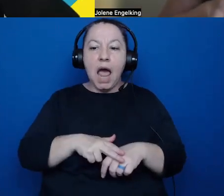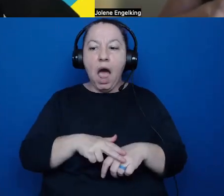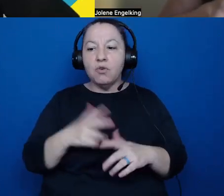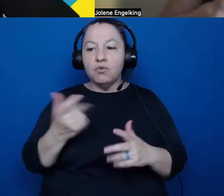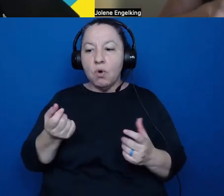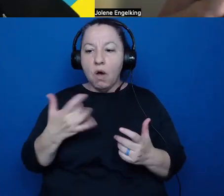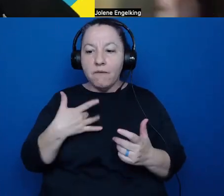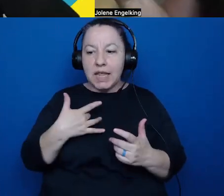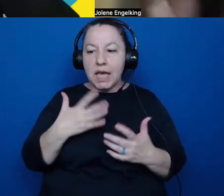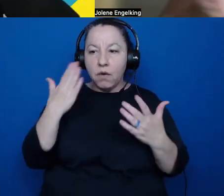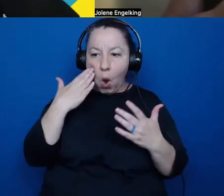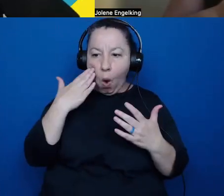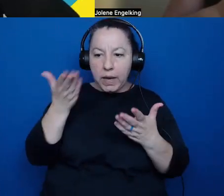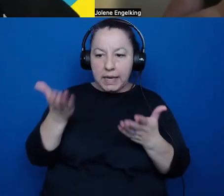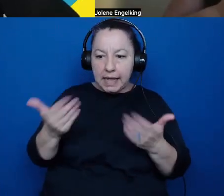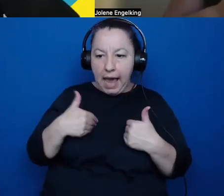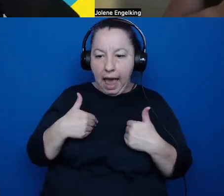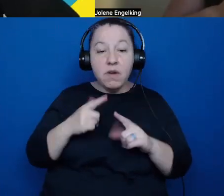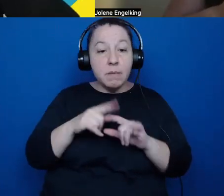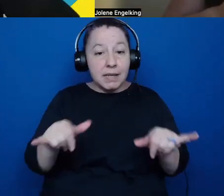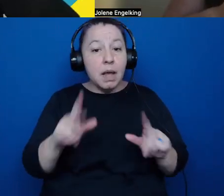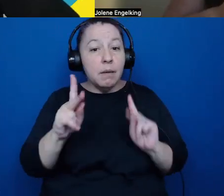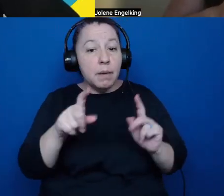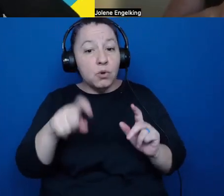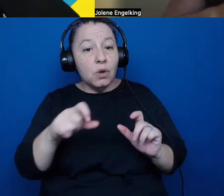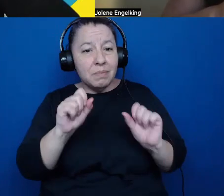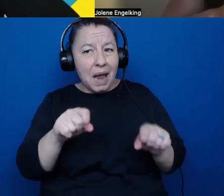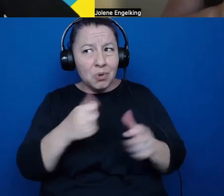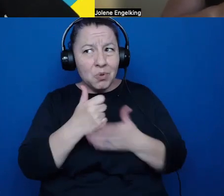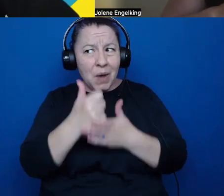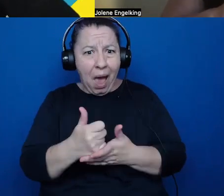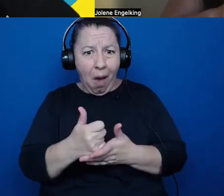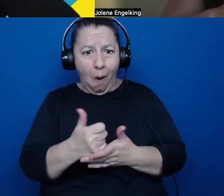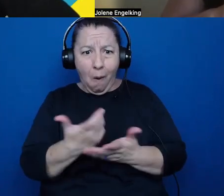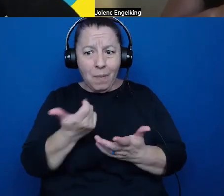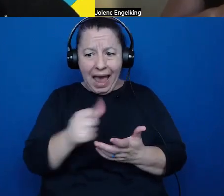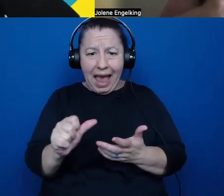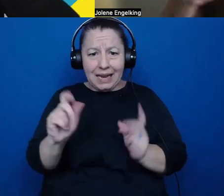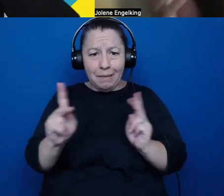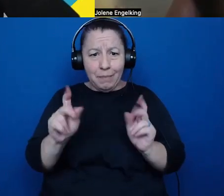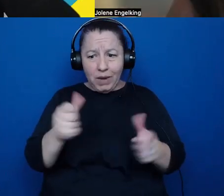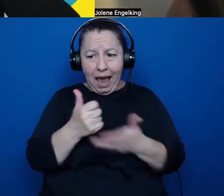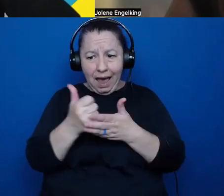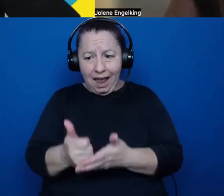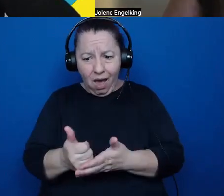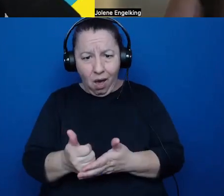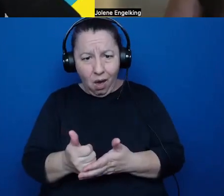at the same point, people should be able to help, you know, native survivors as well. And native survivors should be able to help anybody. And I